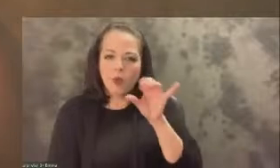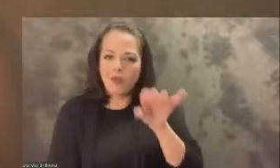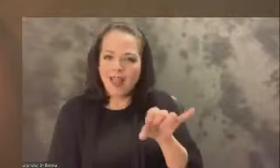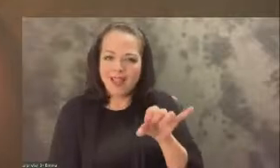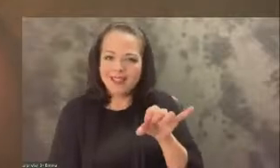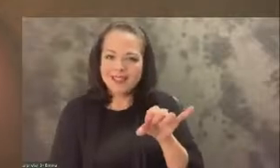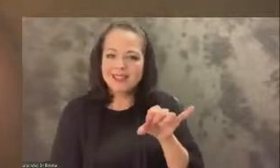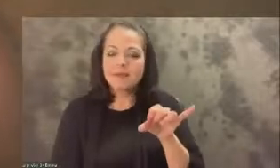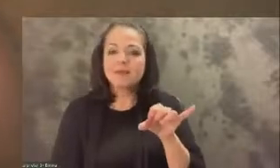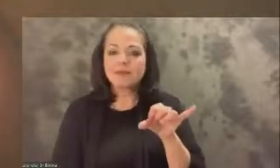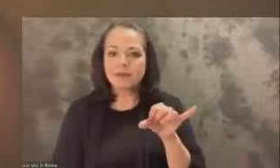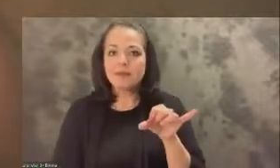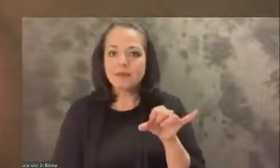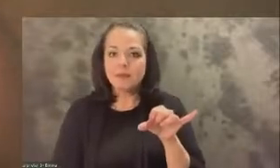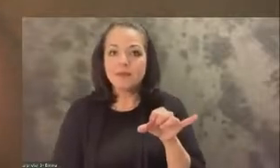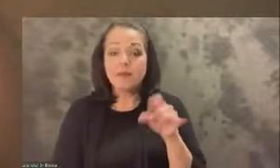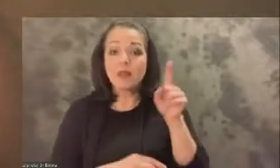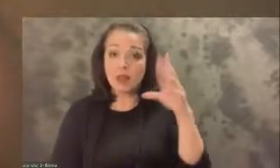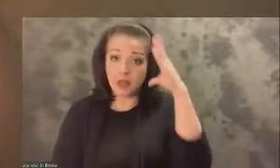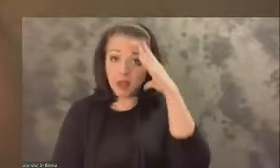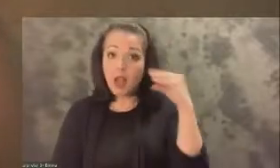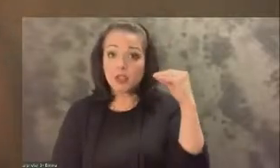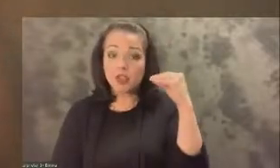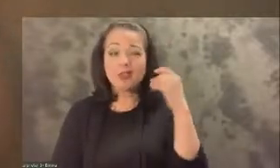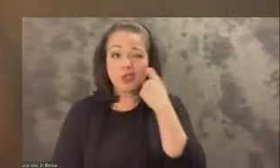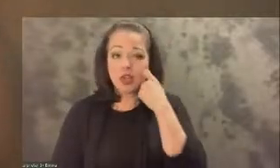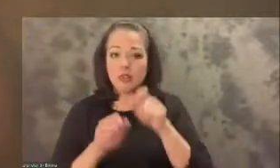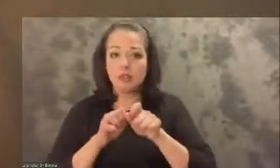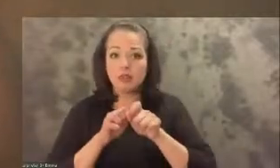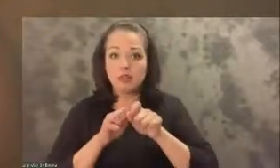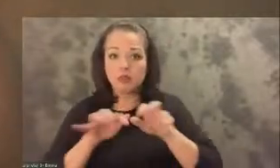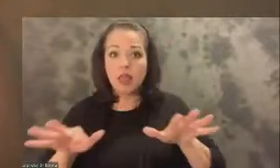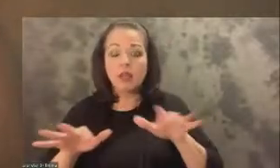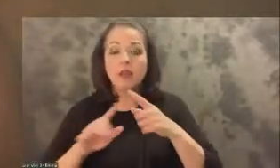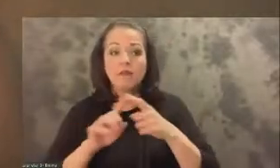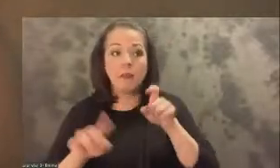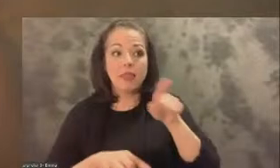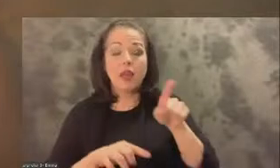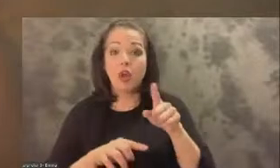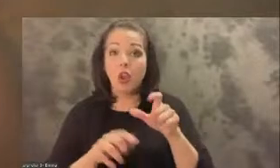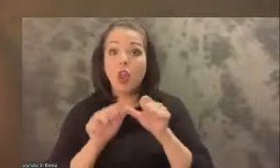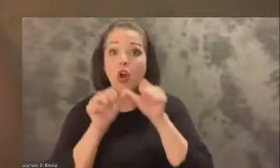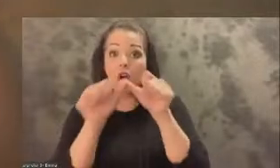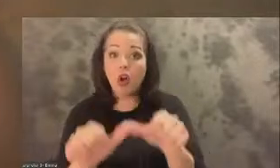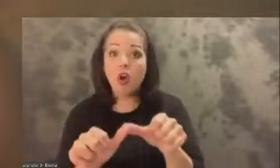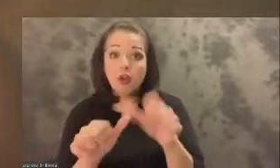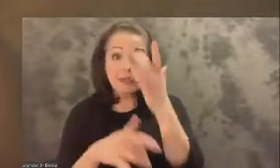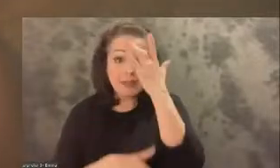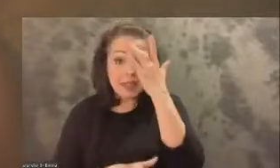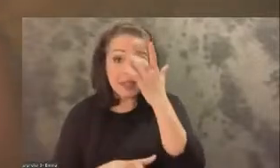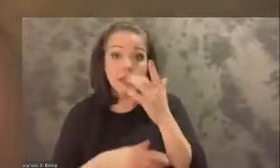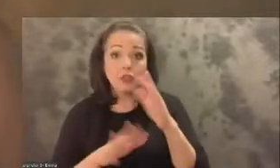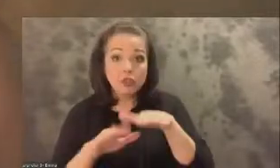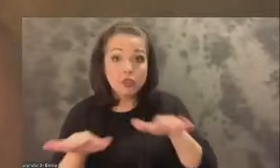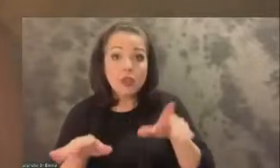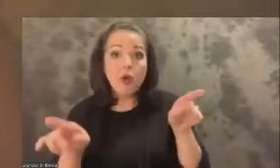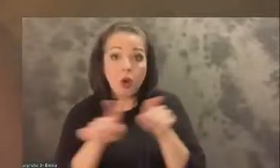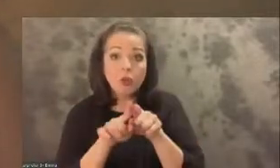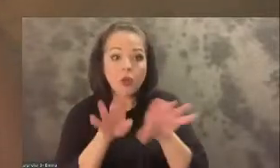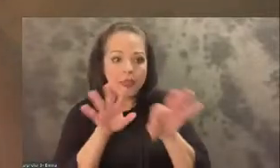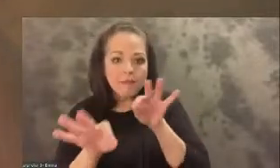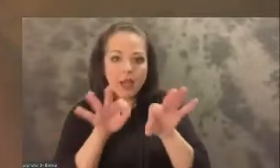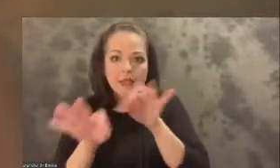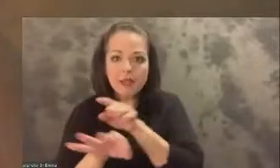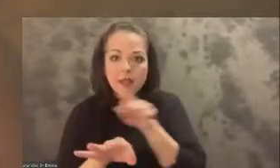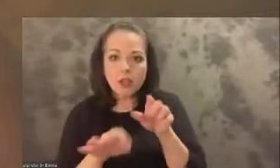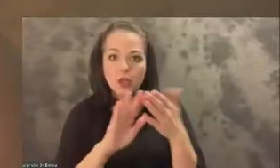Dutch from the Netherlands just released a study about the number of long haul children that, that they're finding in their communities. So there's a lot